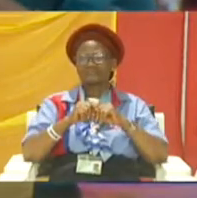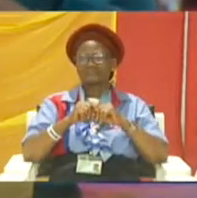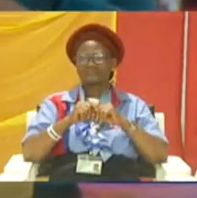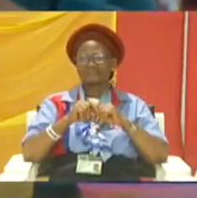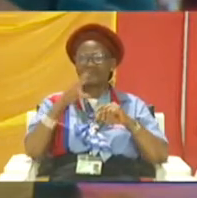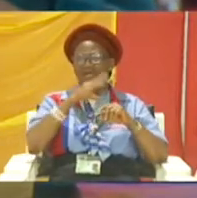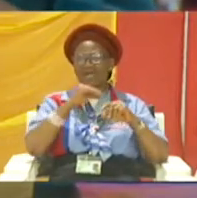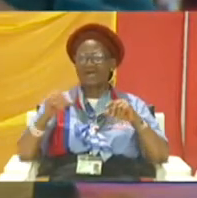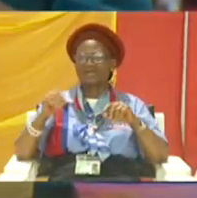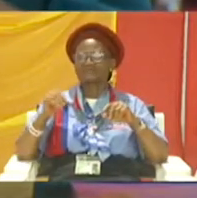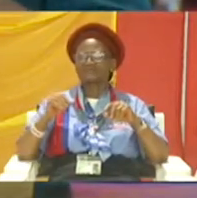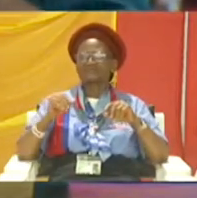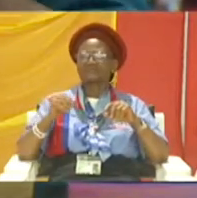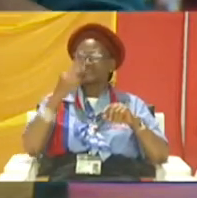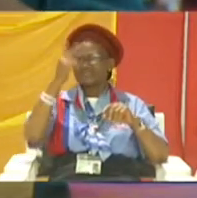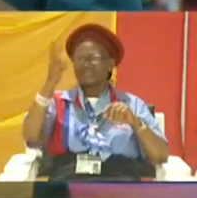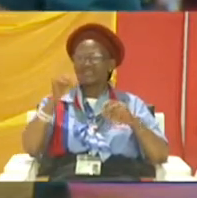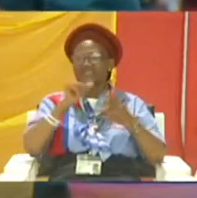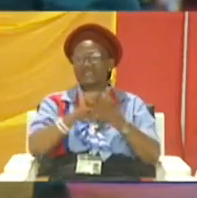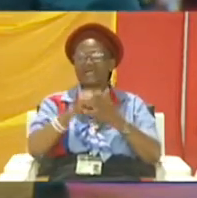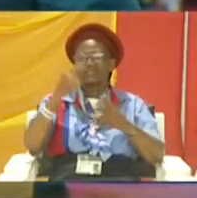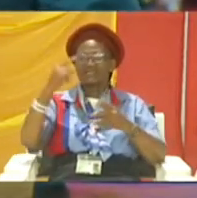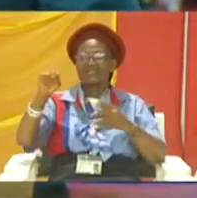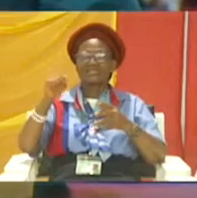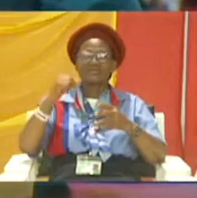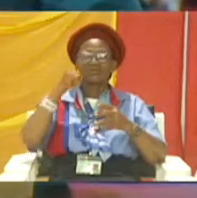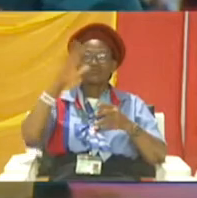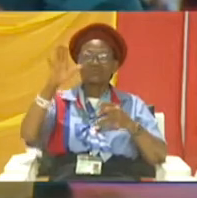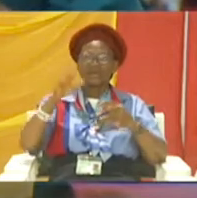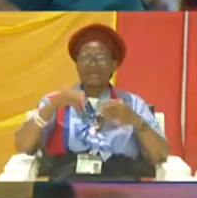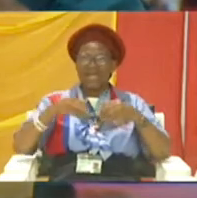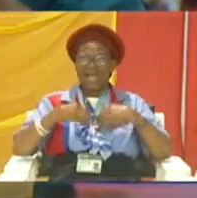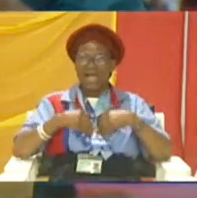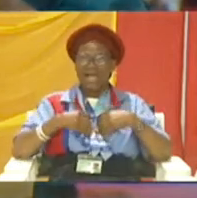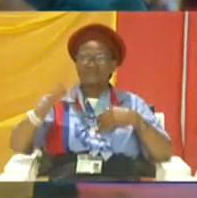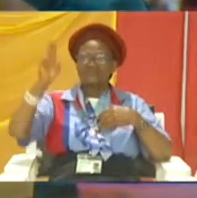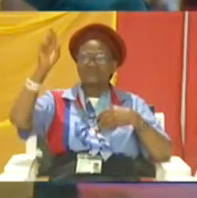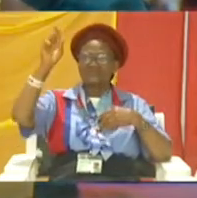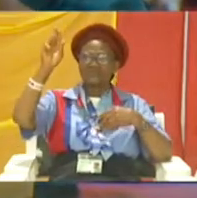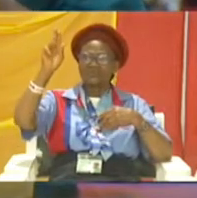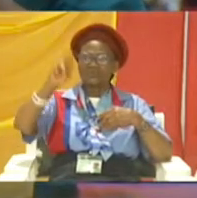And discovered that the woman had no ovaries.